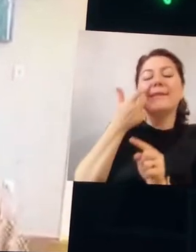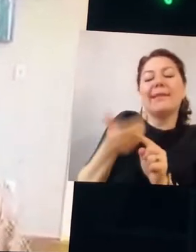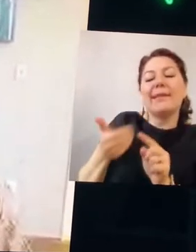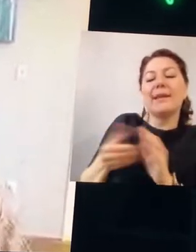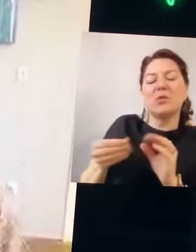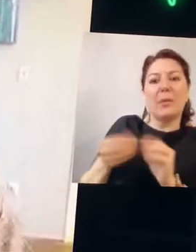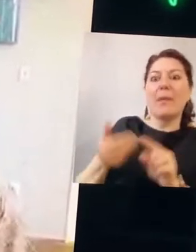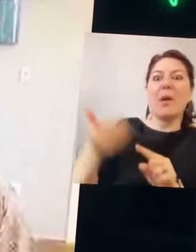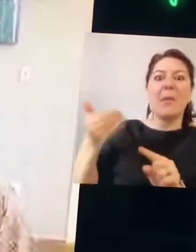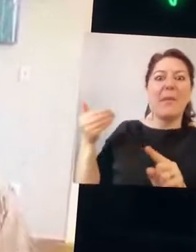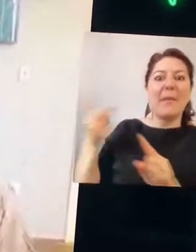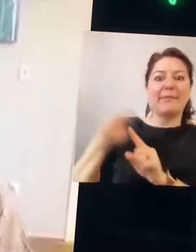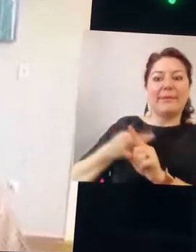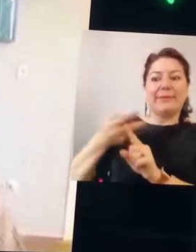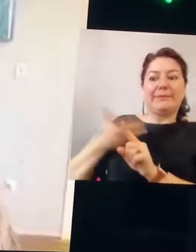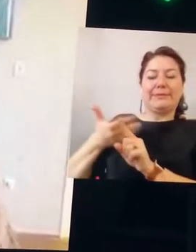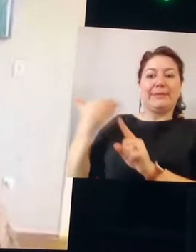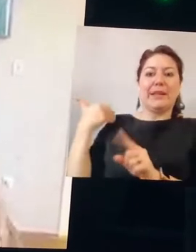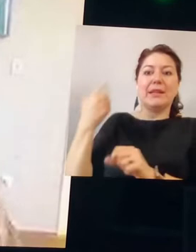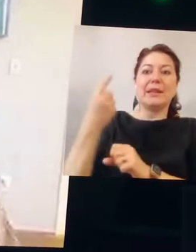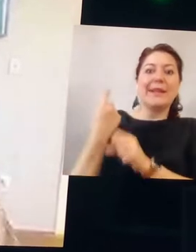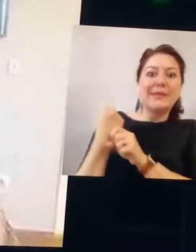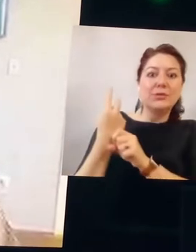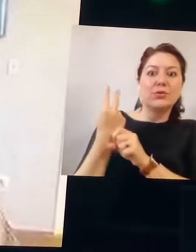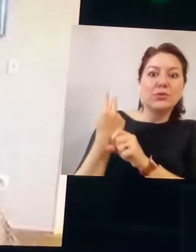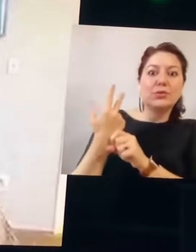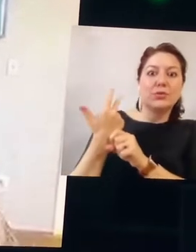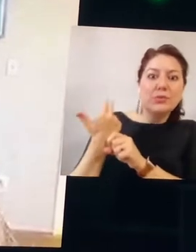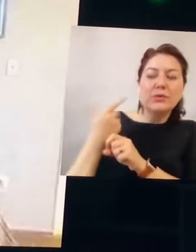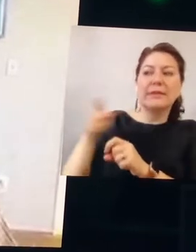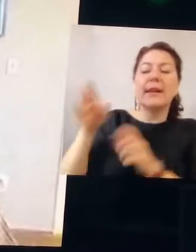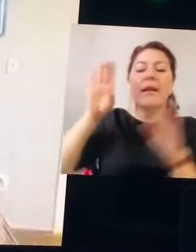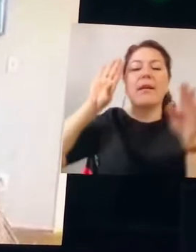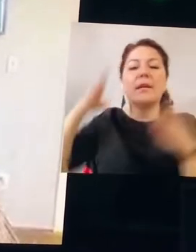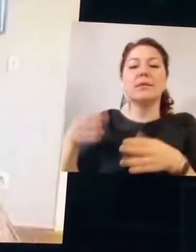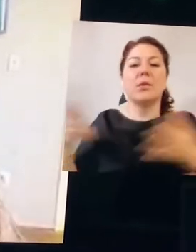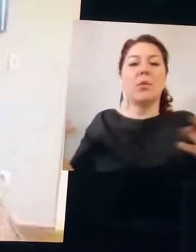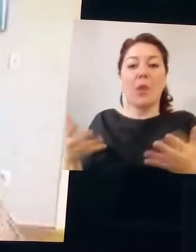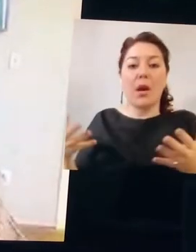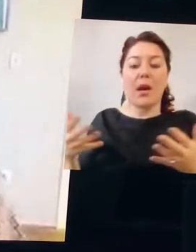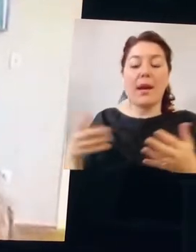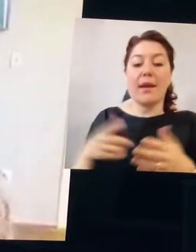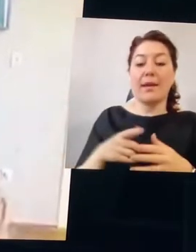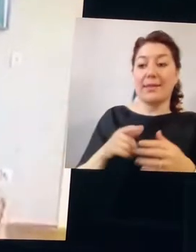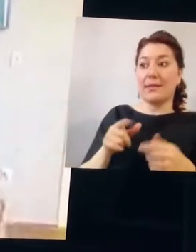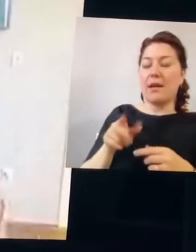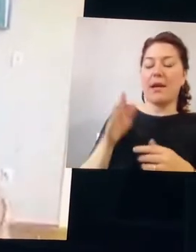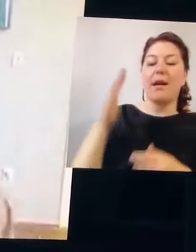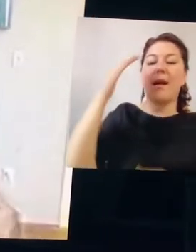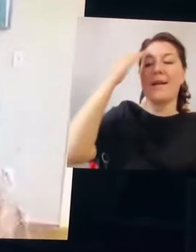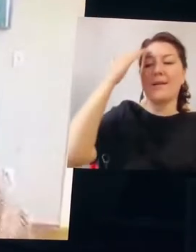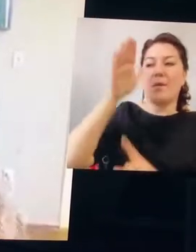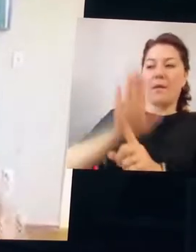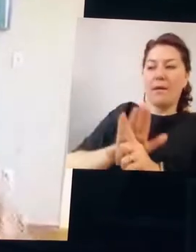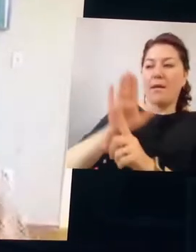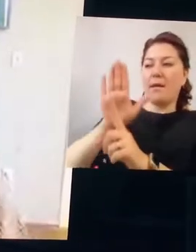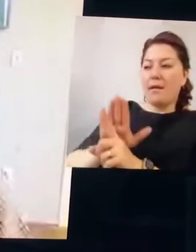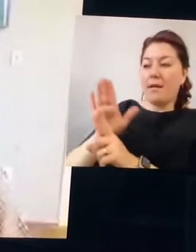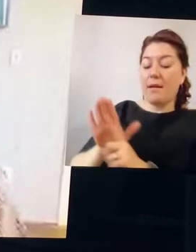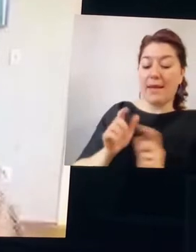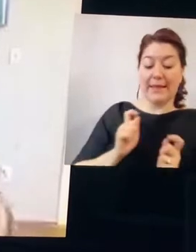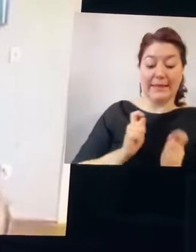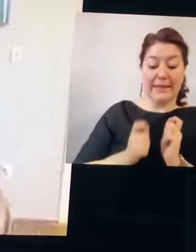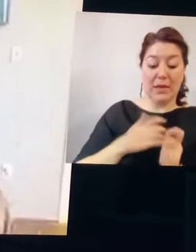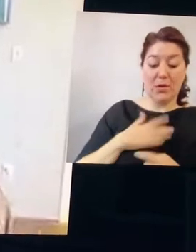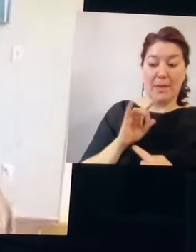and years. What do they really concentrate on? And then make sure that you tailor your pitch according to them. So you become a